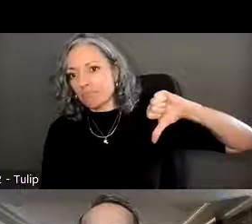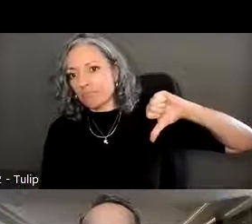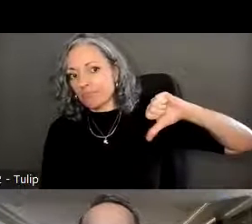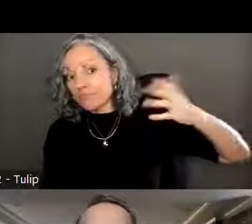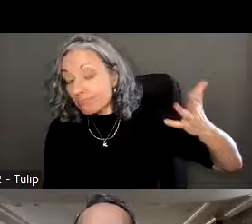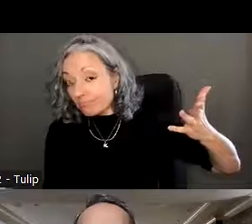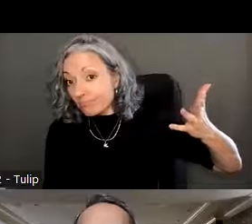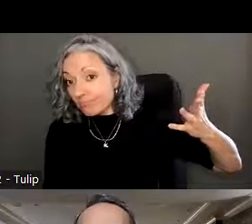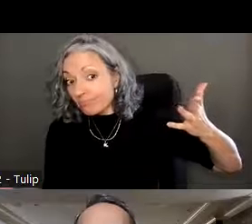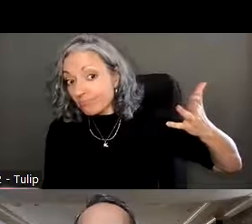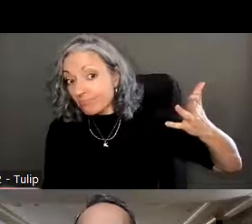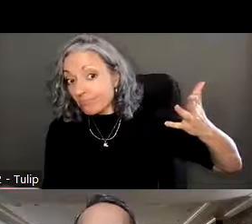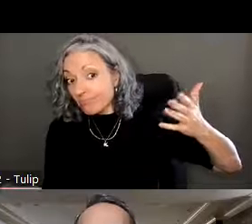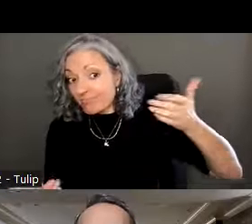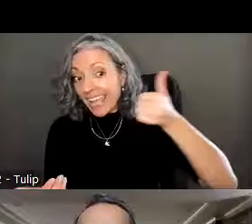Any abstention?